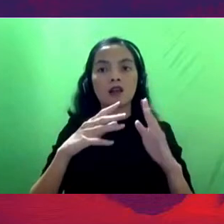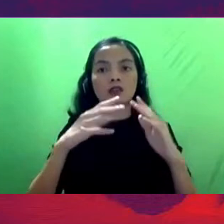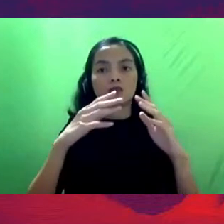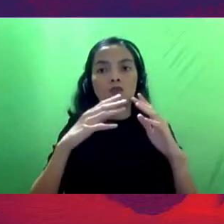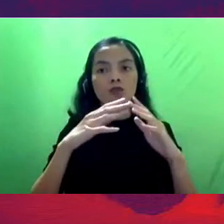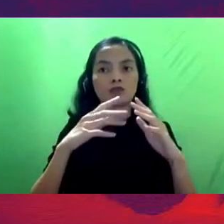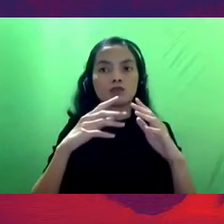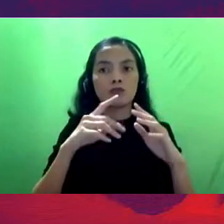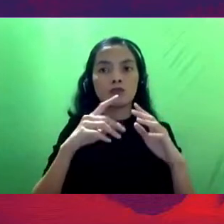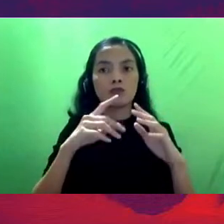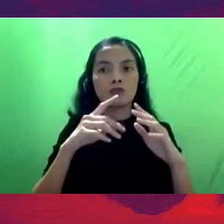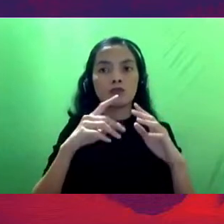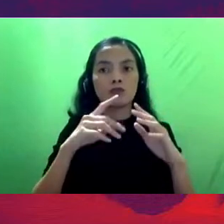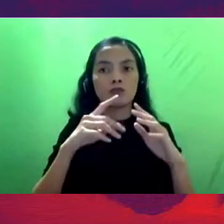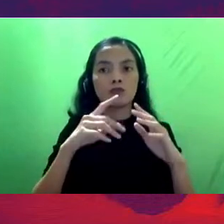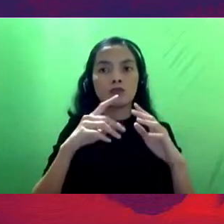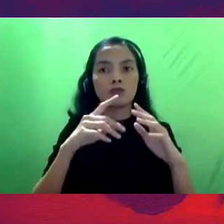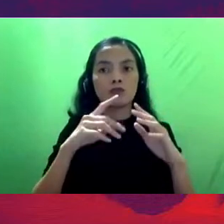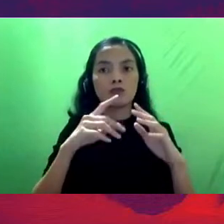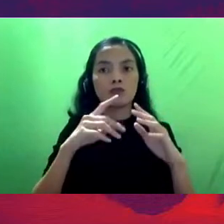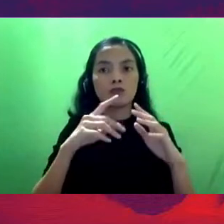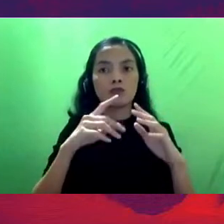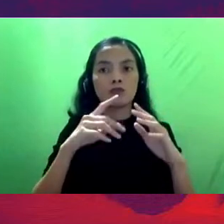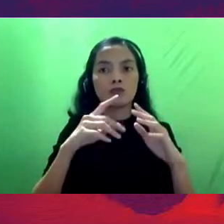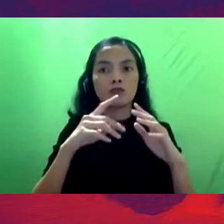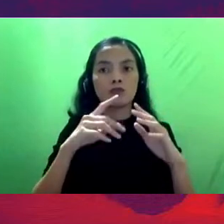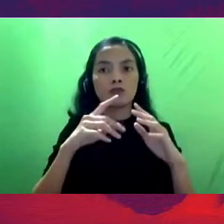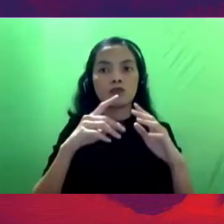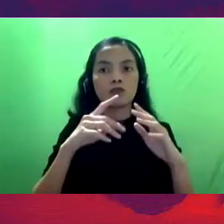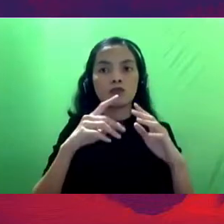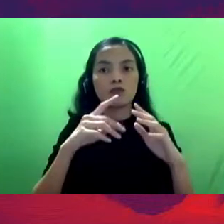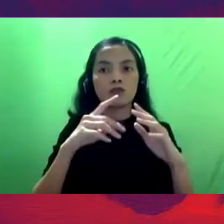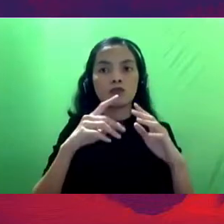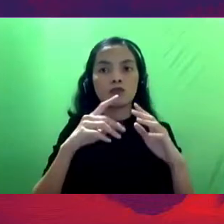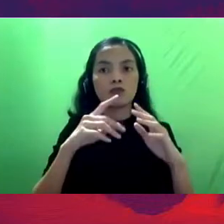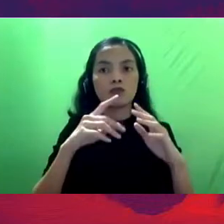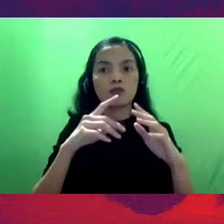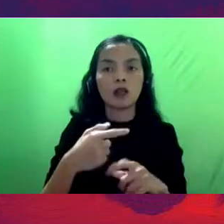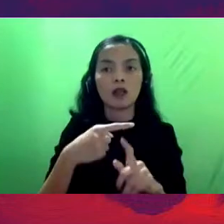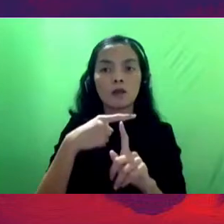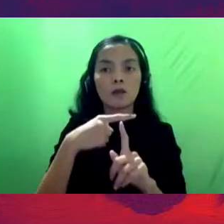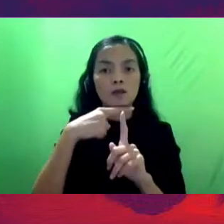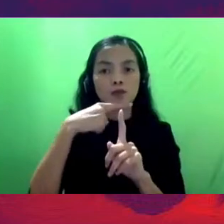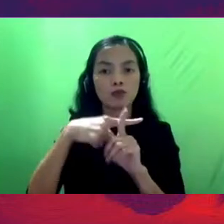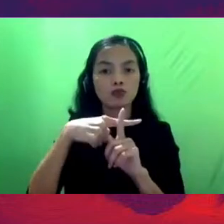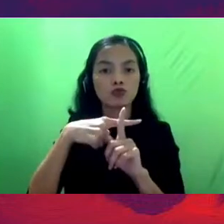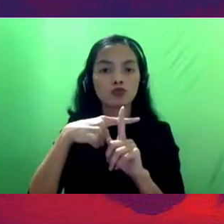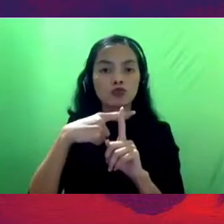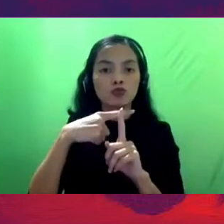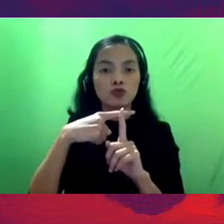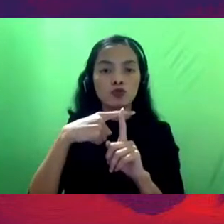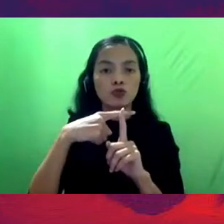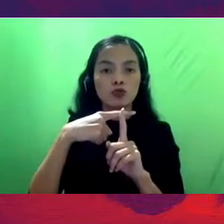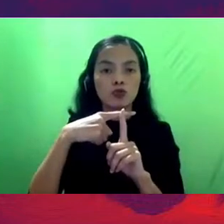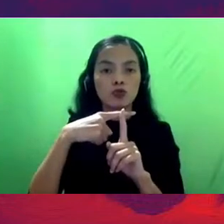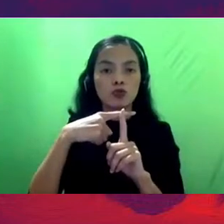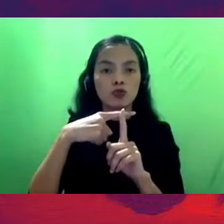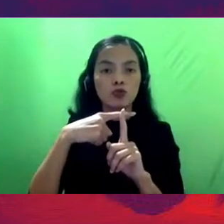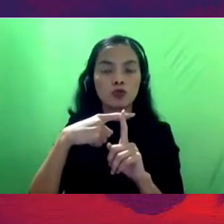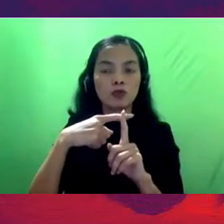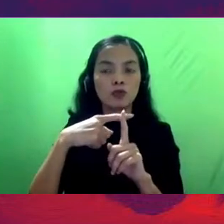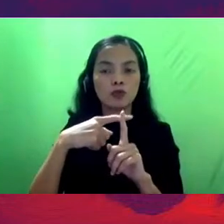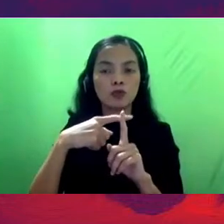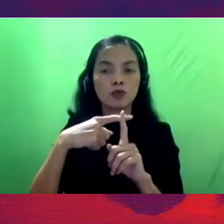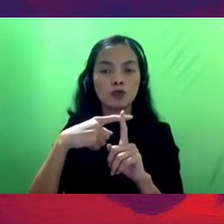almost like 9 in 10 family business were hardest hit by the pandemic, meaning that their income are